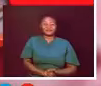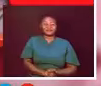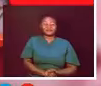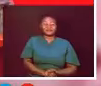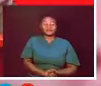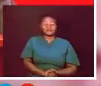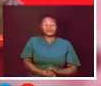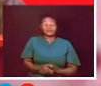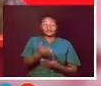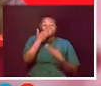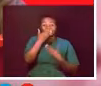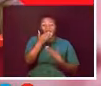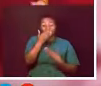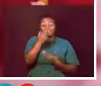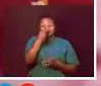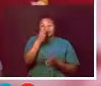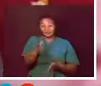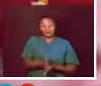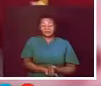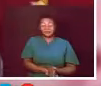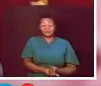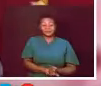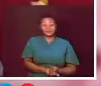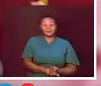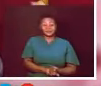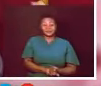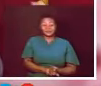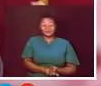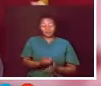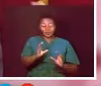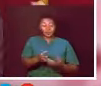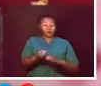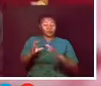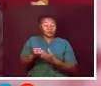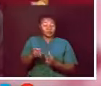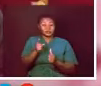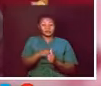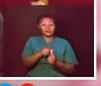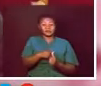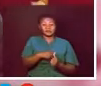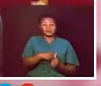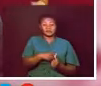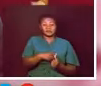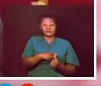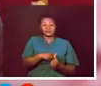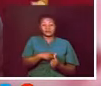Yes. Thank you, Right Honorable Speaker. Right Honorable Speaker, the communities, namely